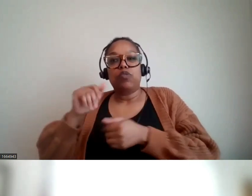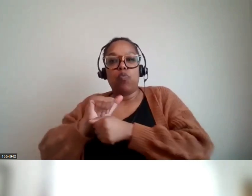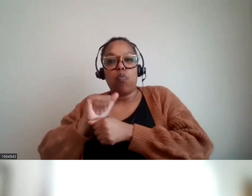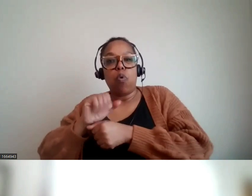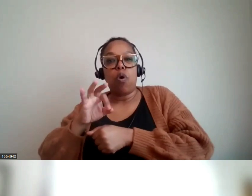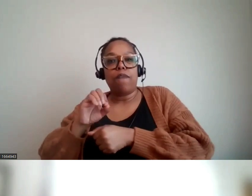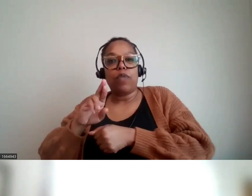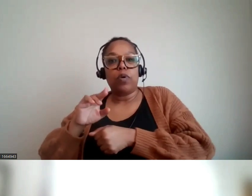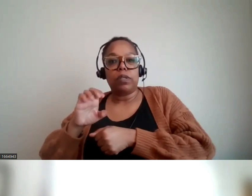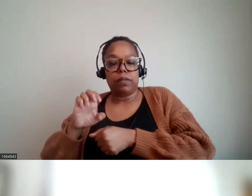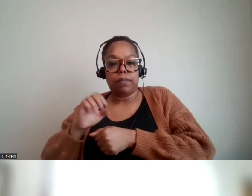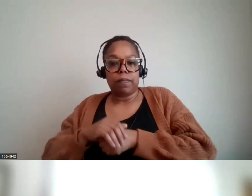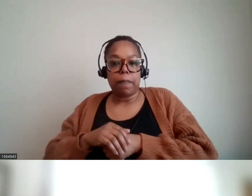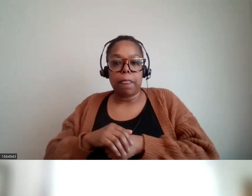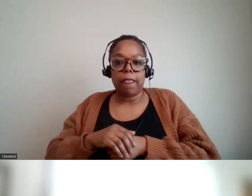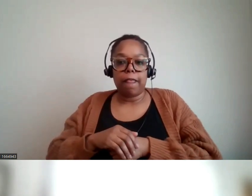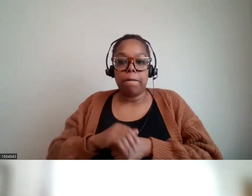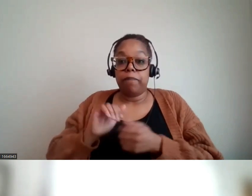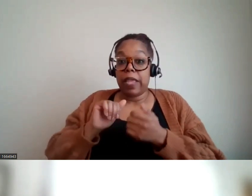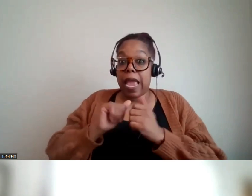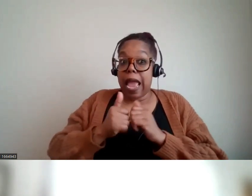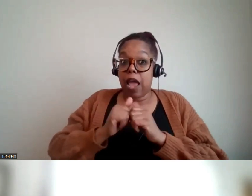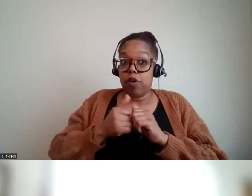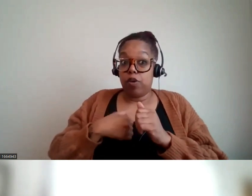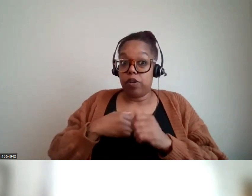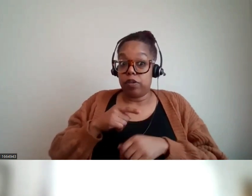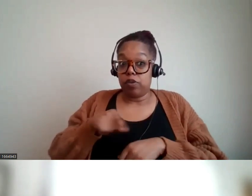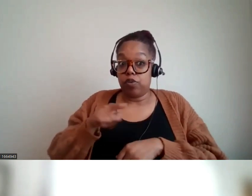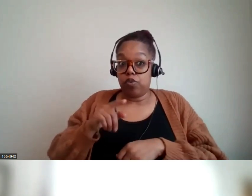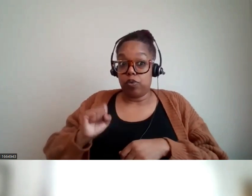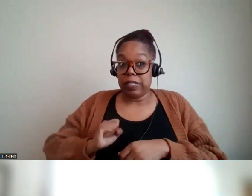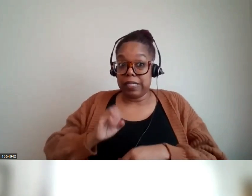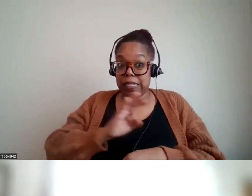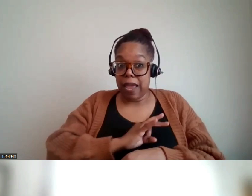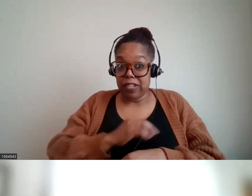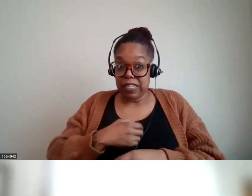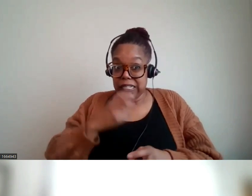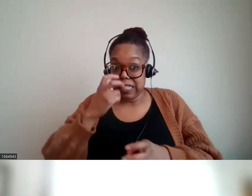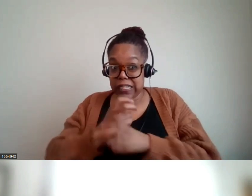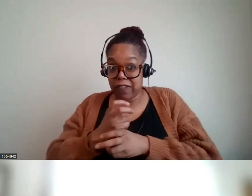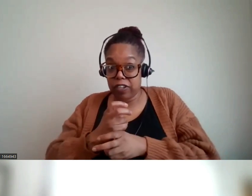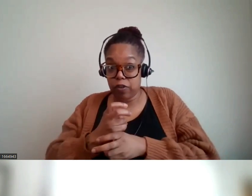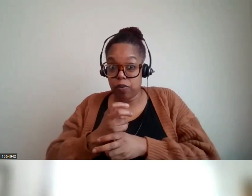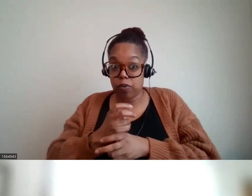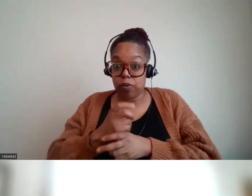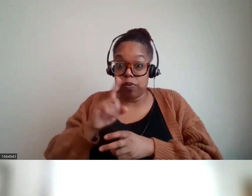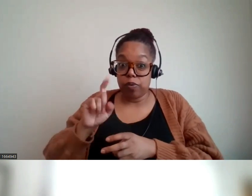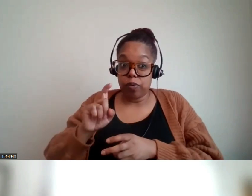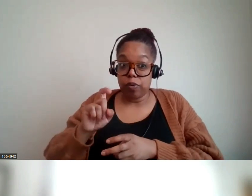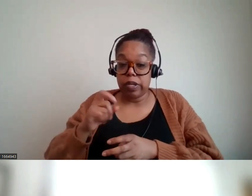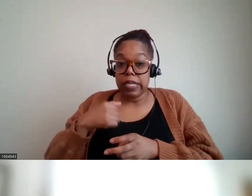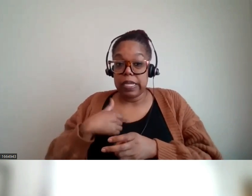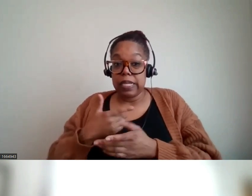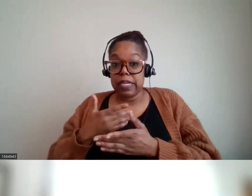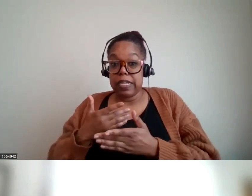are you staffing this? Has it been difficult? We know there's like a workforce shortage. Are you prioritizing some things